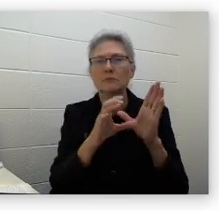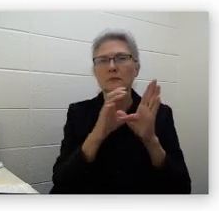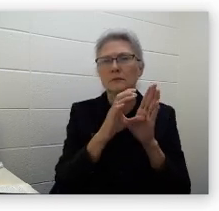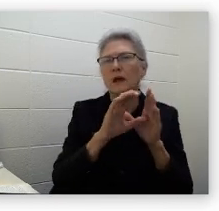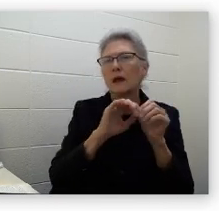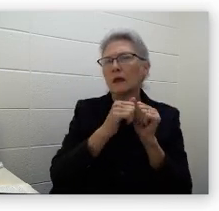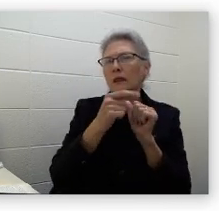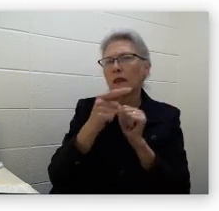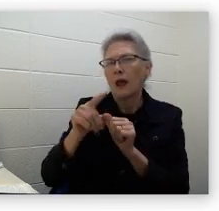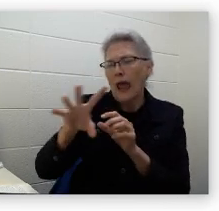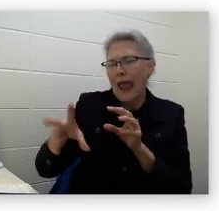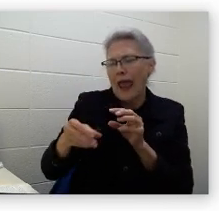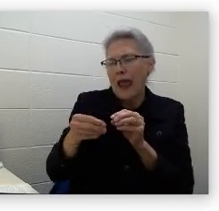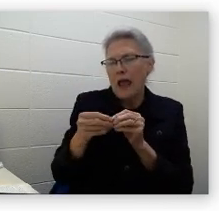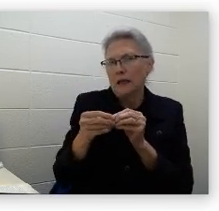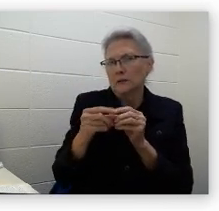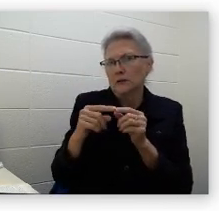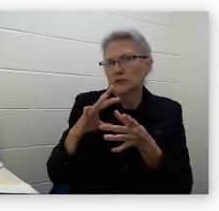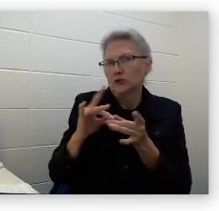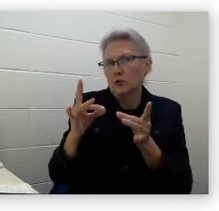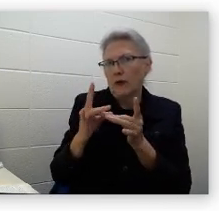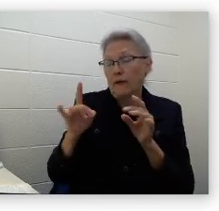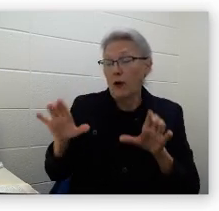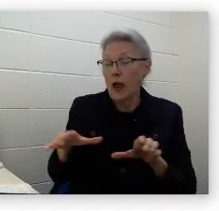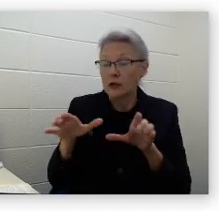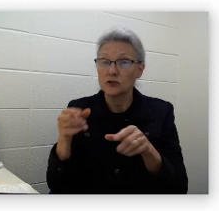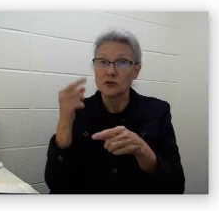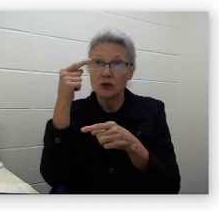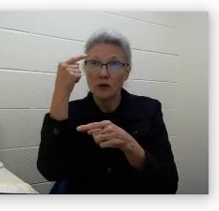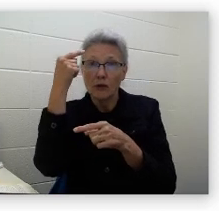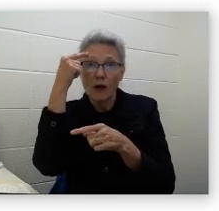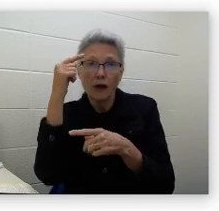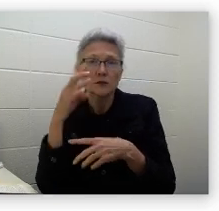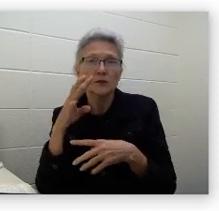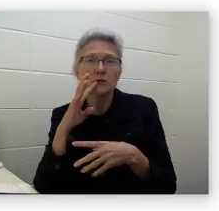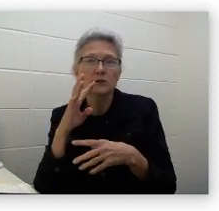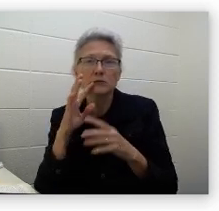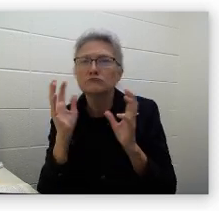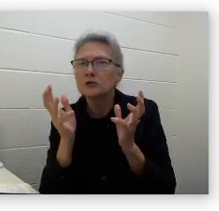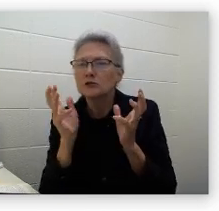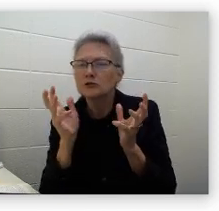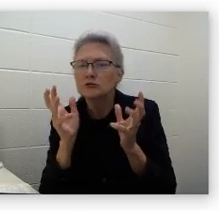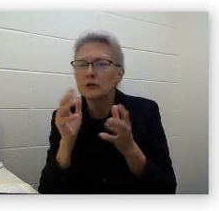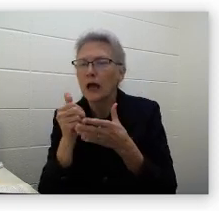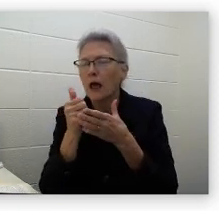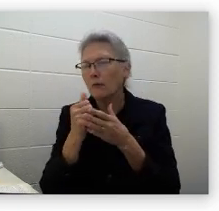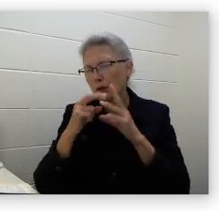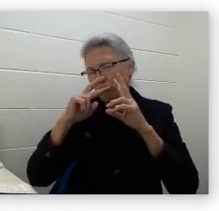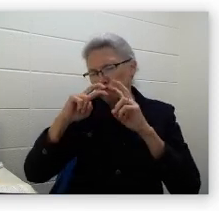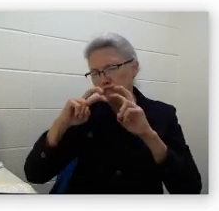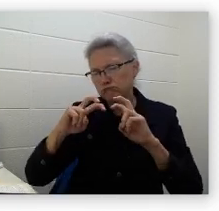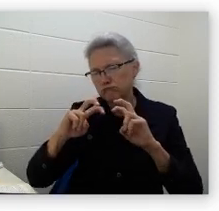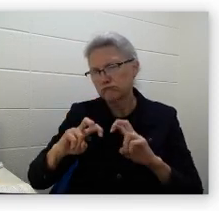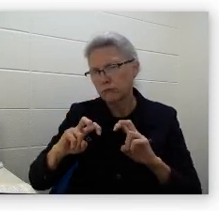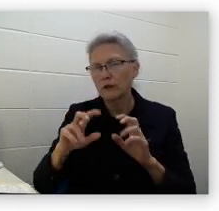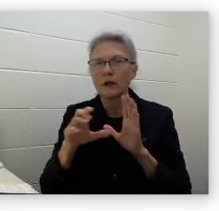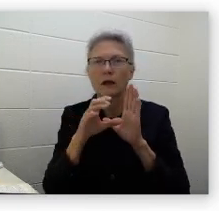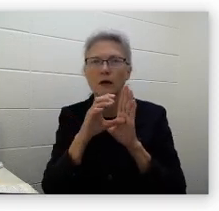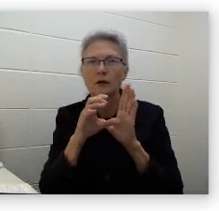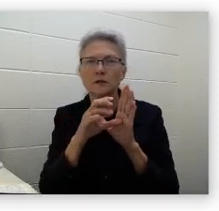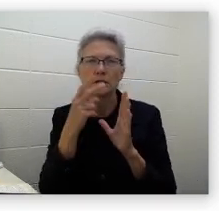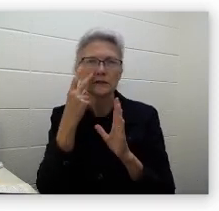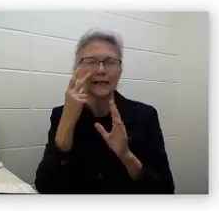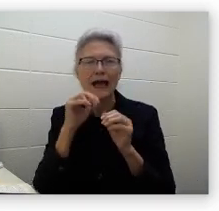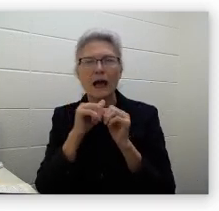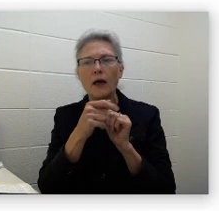We're looking at their actions, their thoughts, and what they're saying to help analyze them and to see